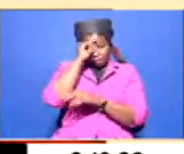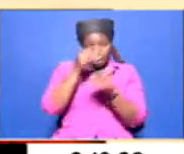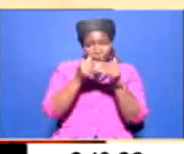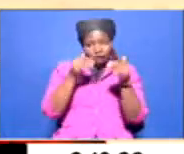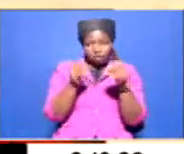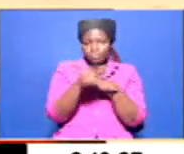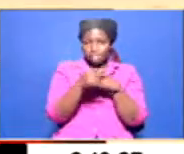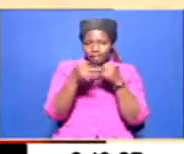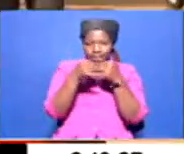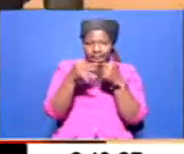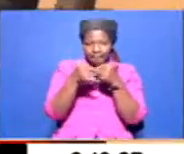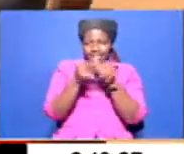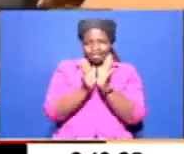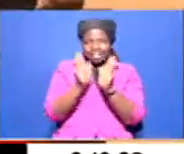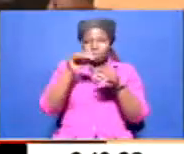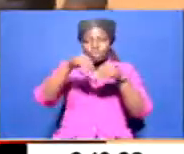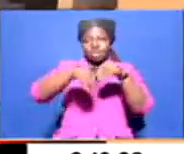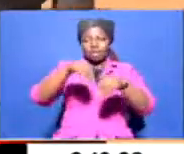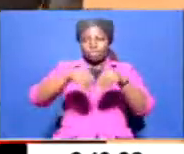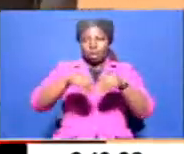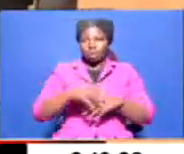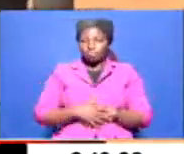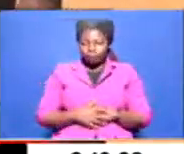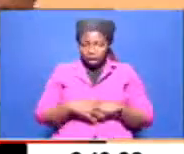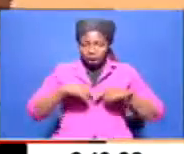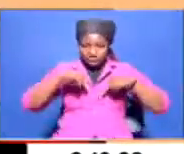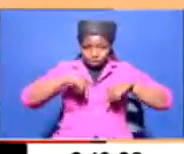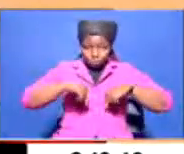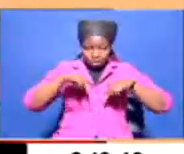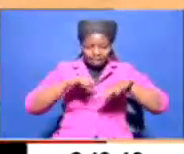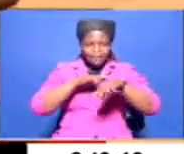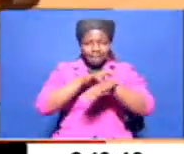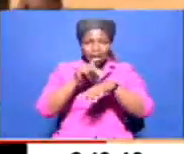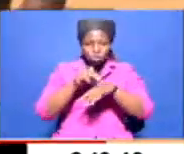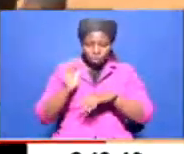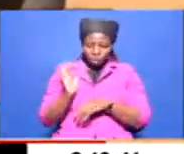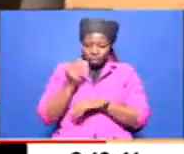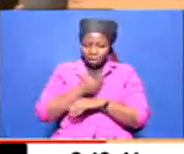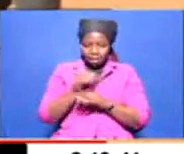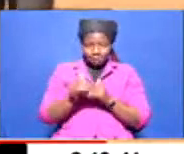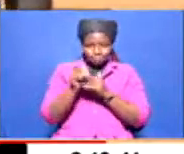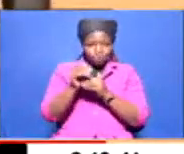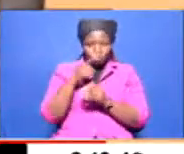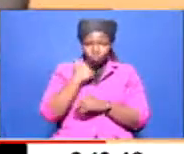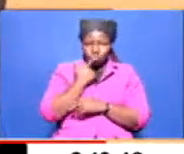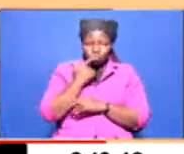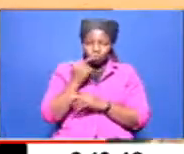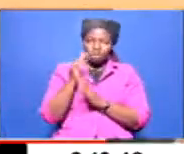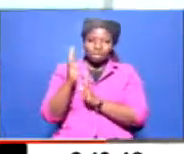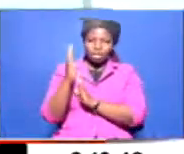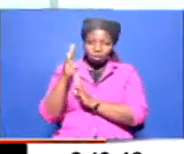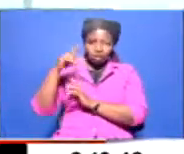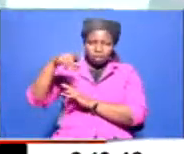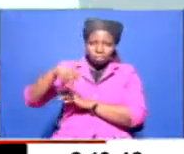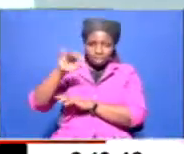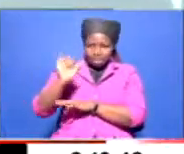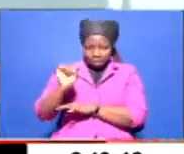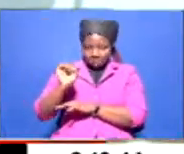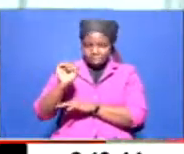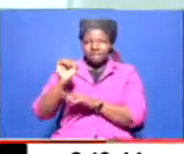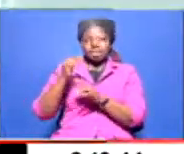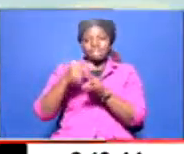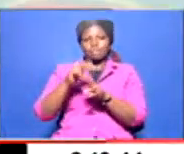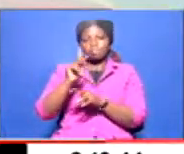9th general elections. Today, the National Committee led by Interior PS Karanja Kibicho was in